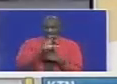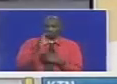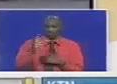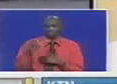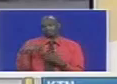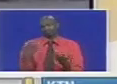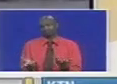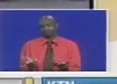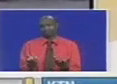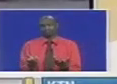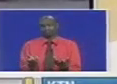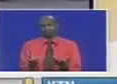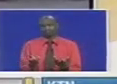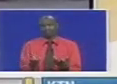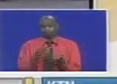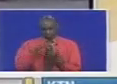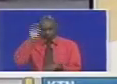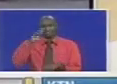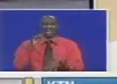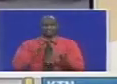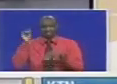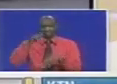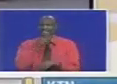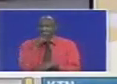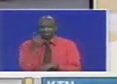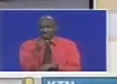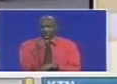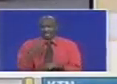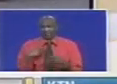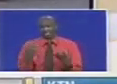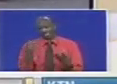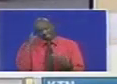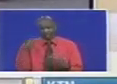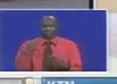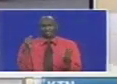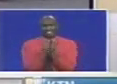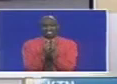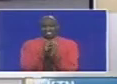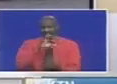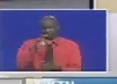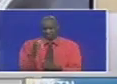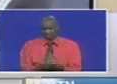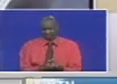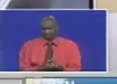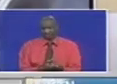regions that are most affected by the drought, and there are around 10 or so counties, the likes of like